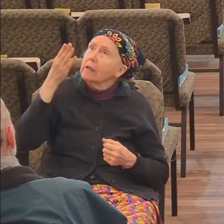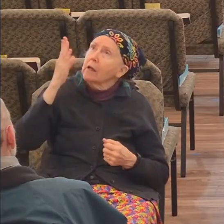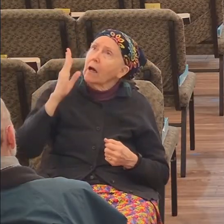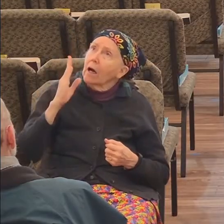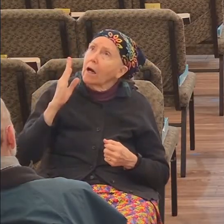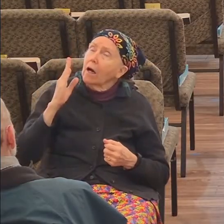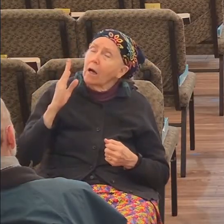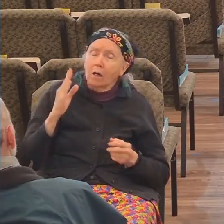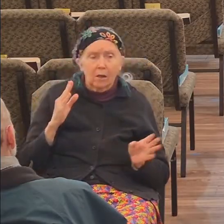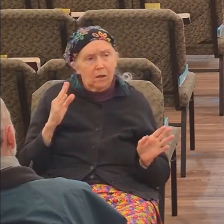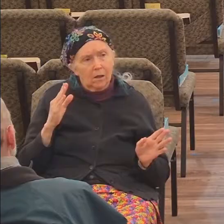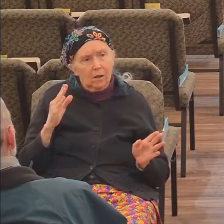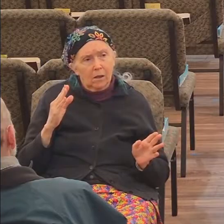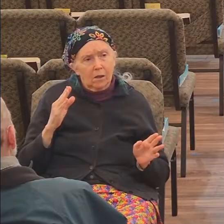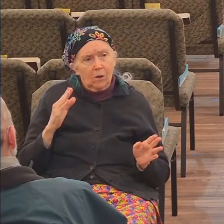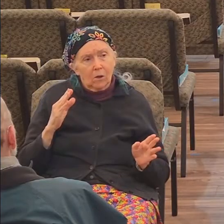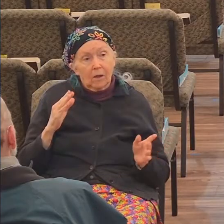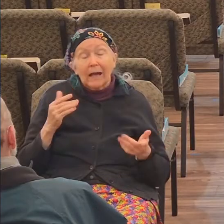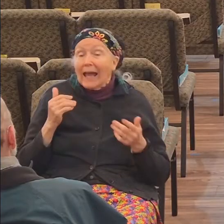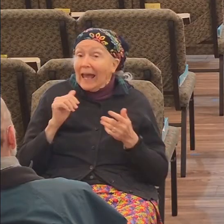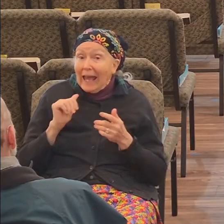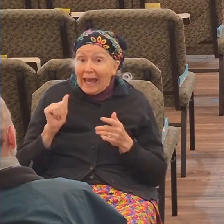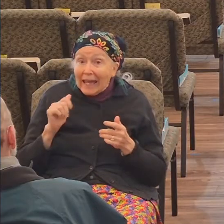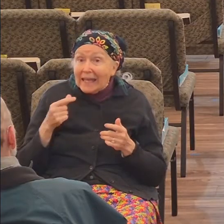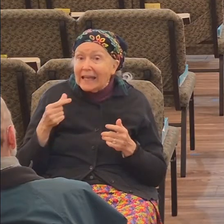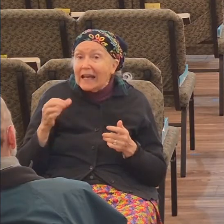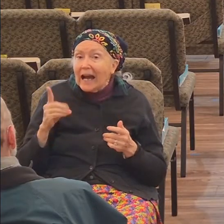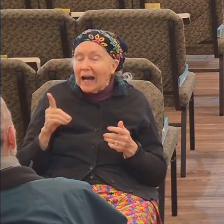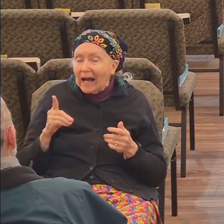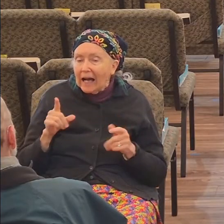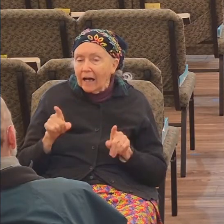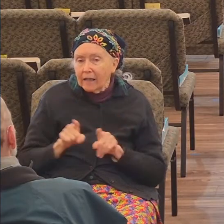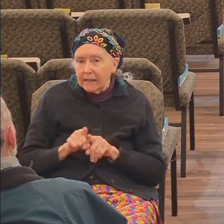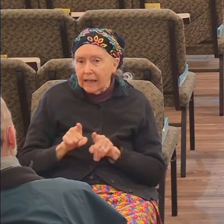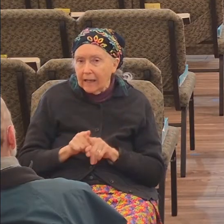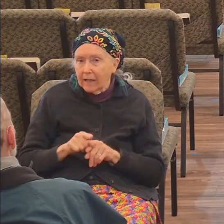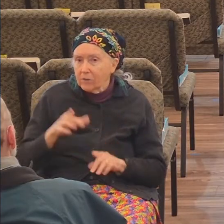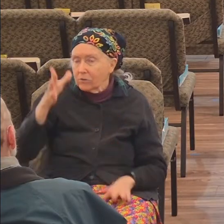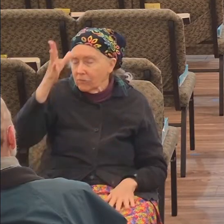term loosely, a God or God as a father?